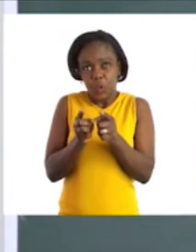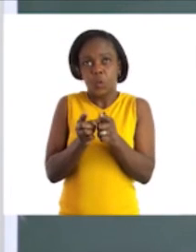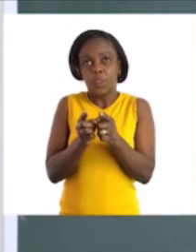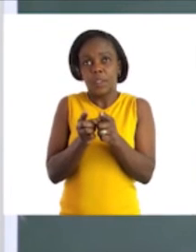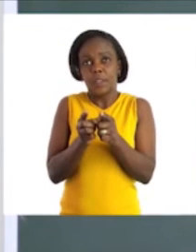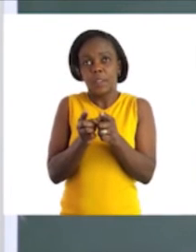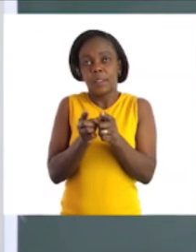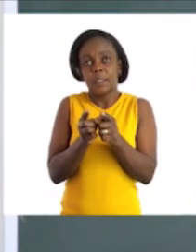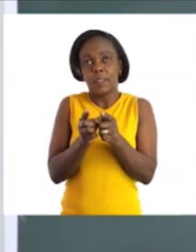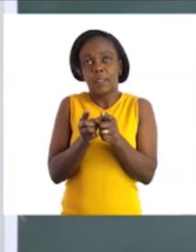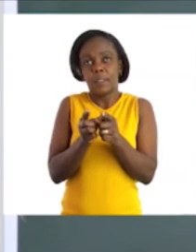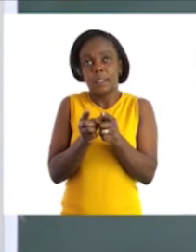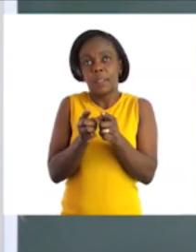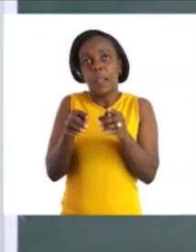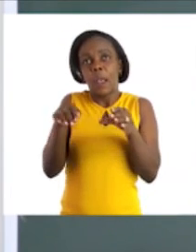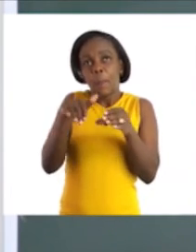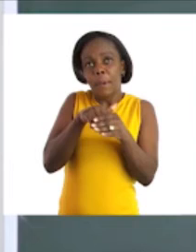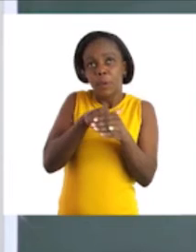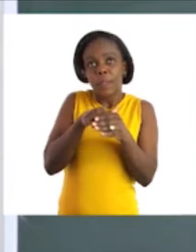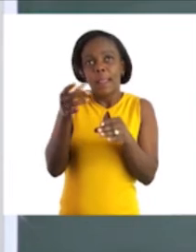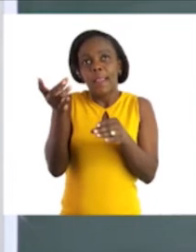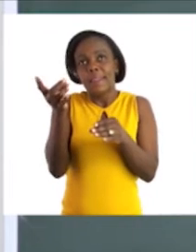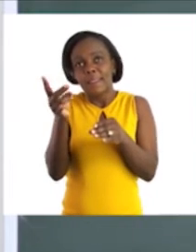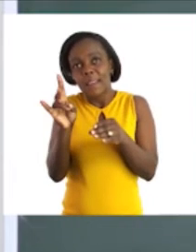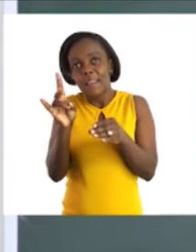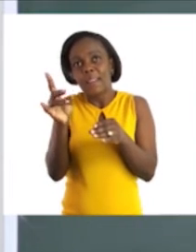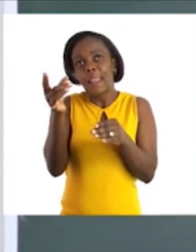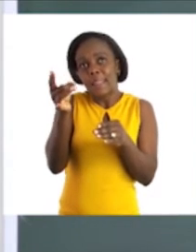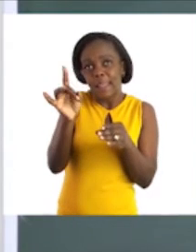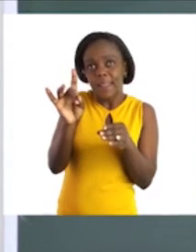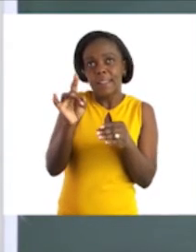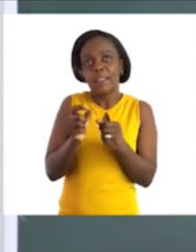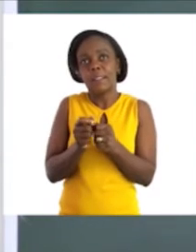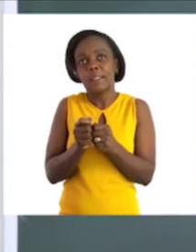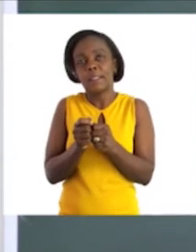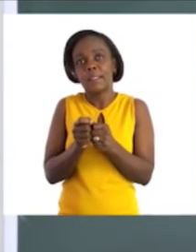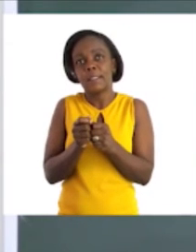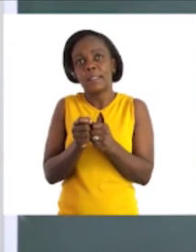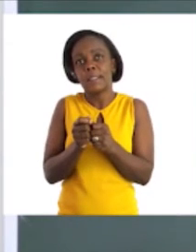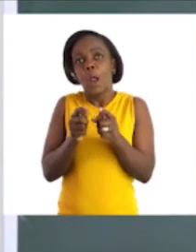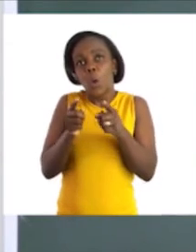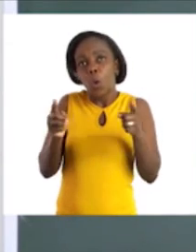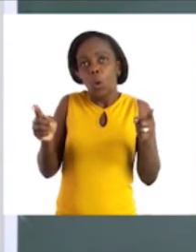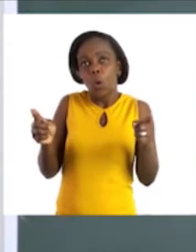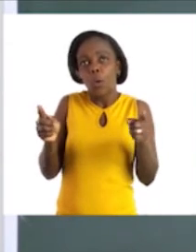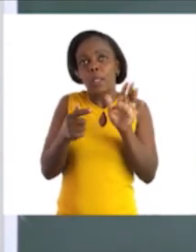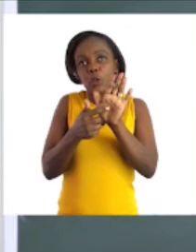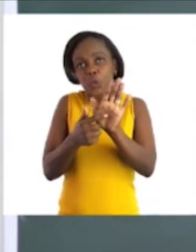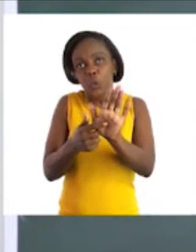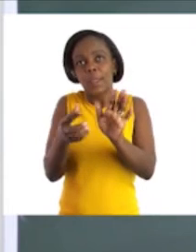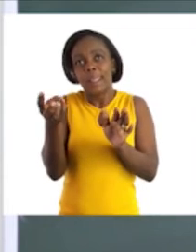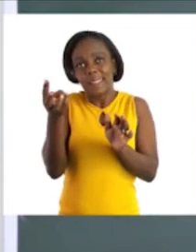at between the 7 and the 8. Just between there. And the long one is at 6.